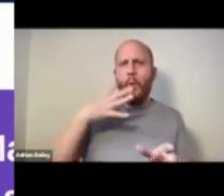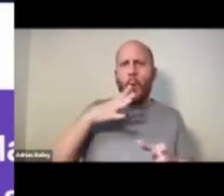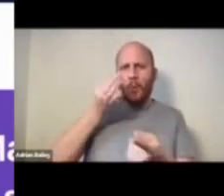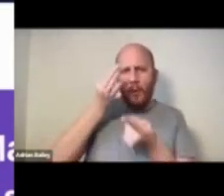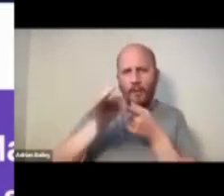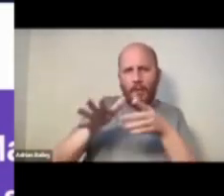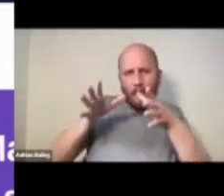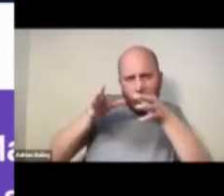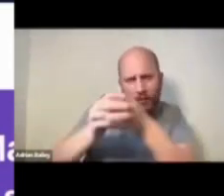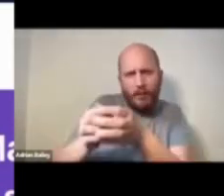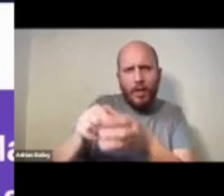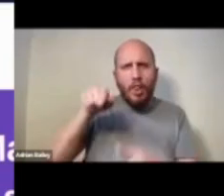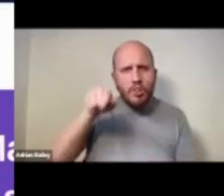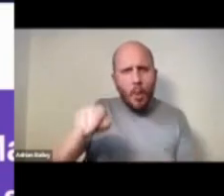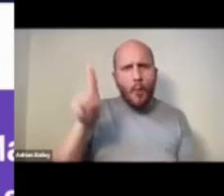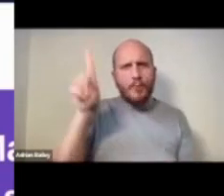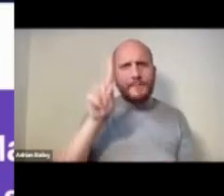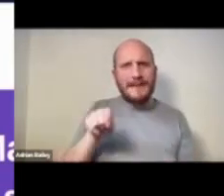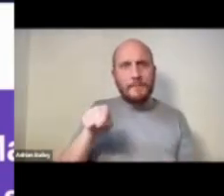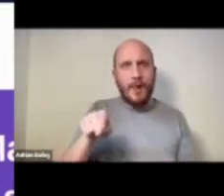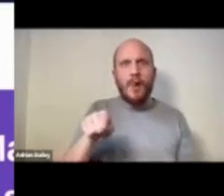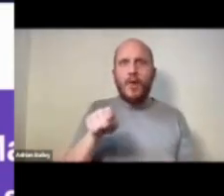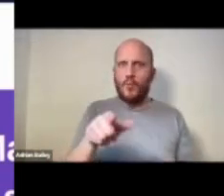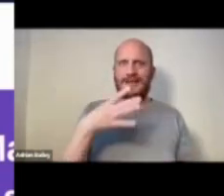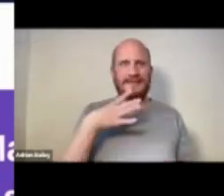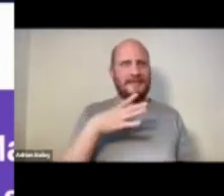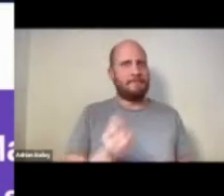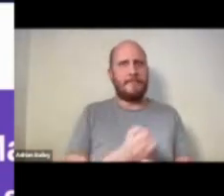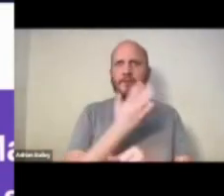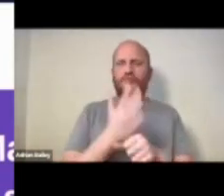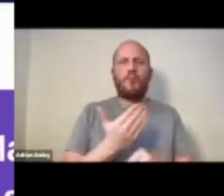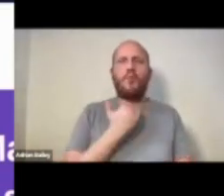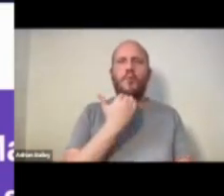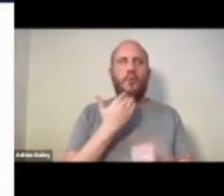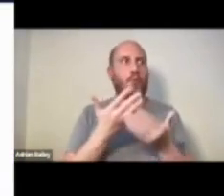separately, then you need enough surveys to be able to do that accurately.